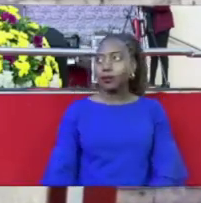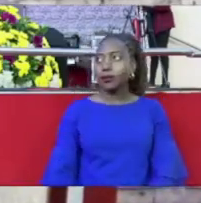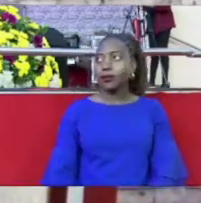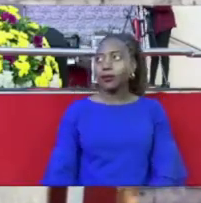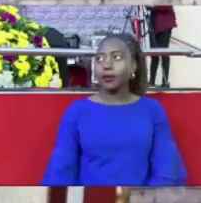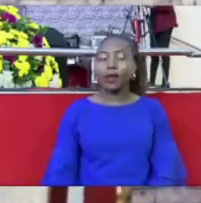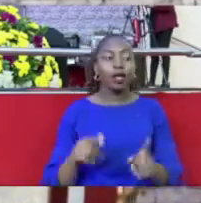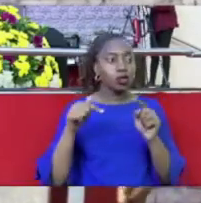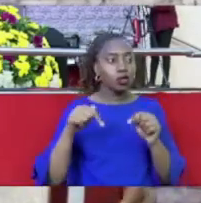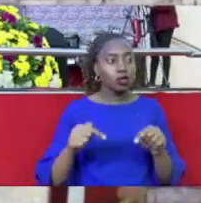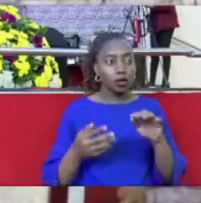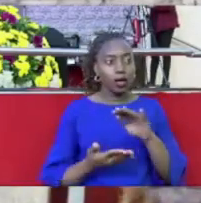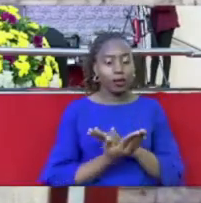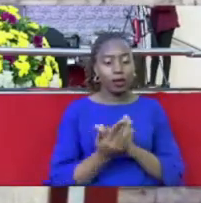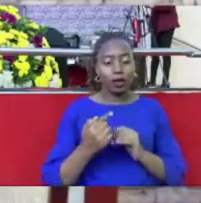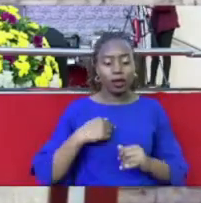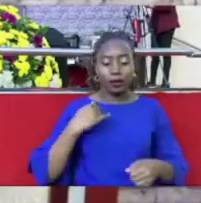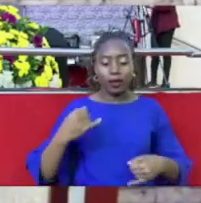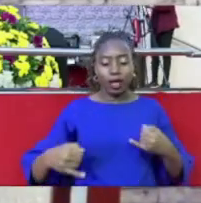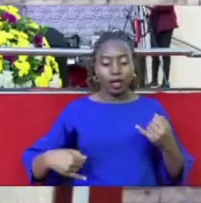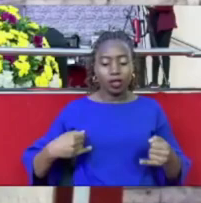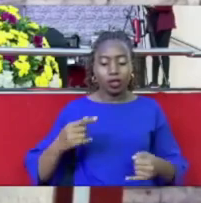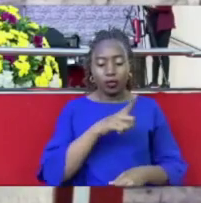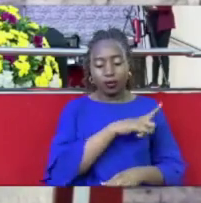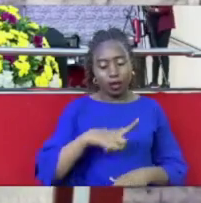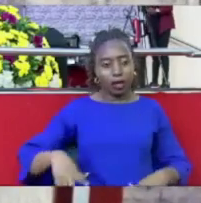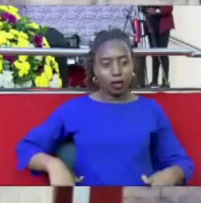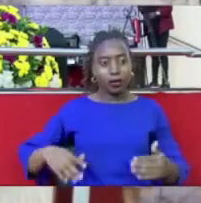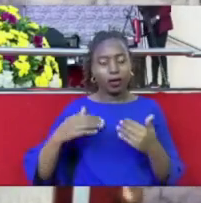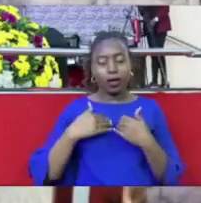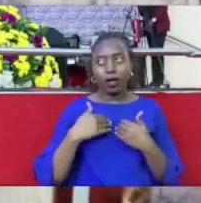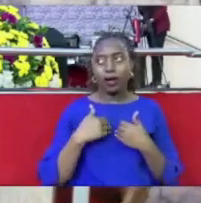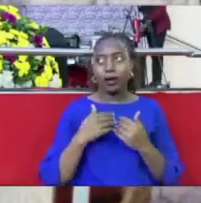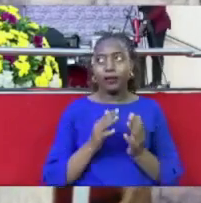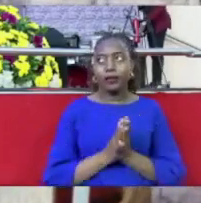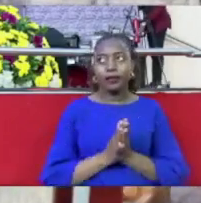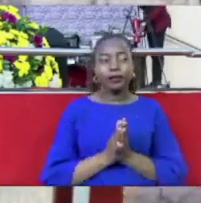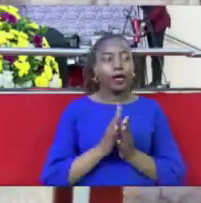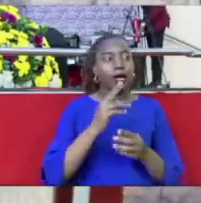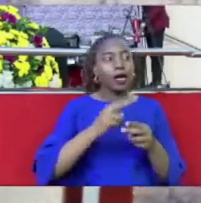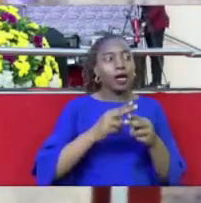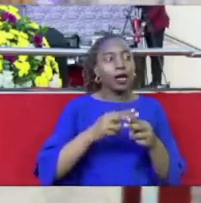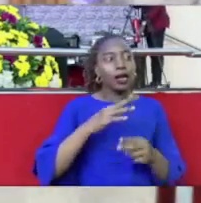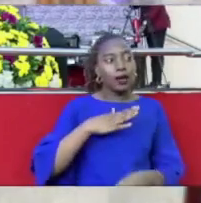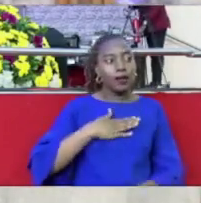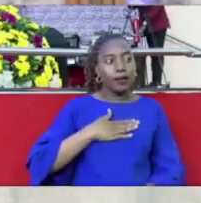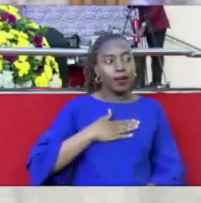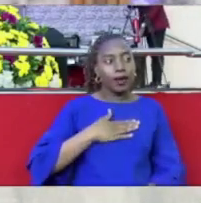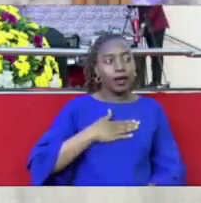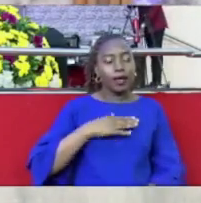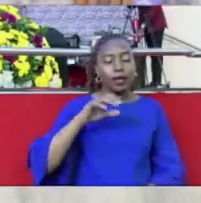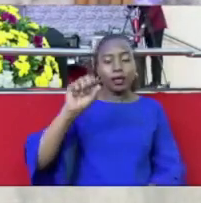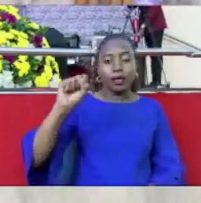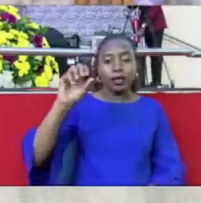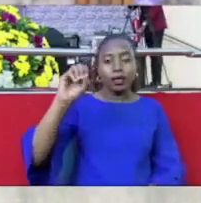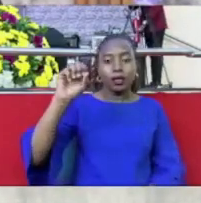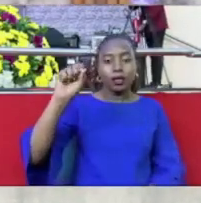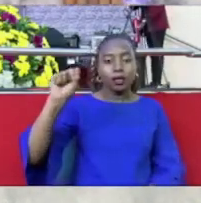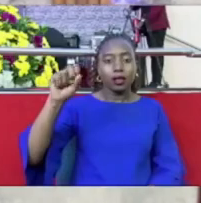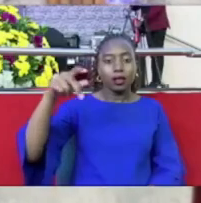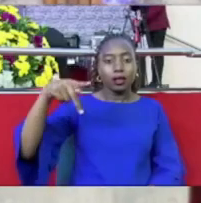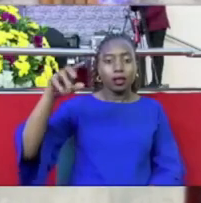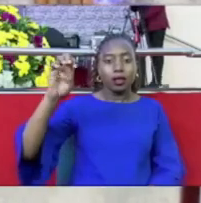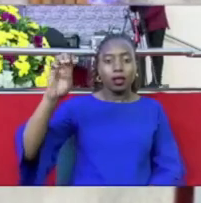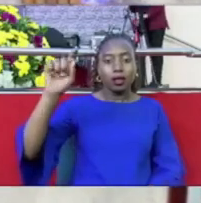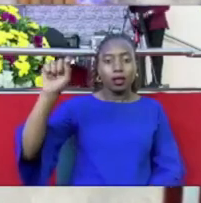This morning I have the joy of the Lord. Asubuhi leo nayo furaha ya Bwana. My name is Sospeter. Jina lake ni Sospeter.